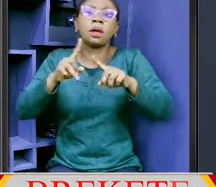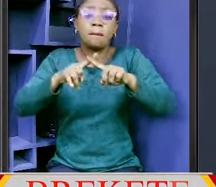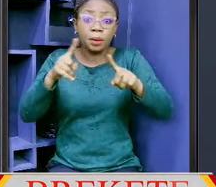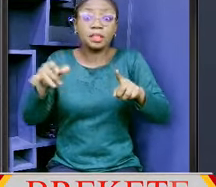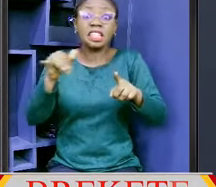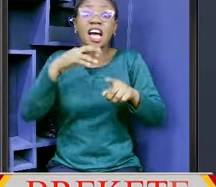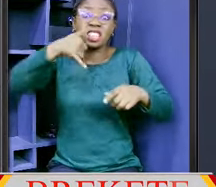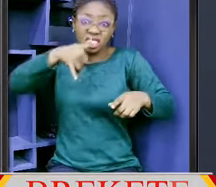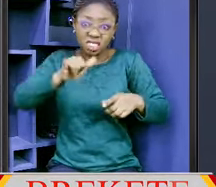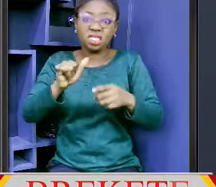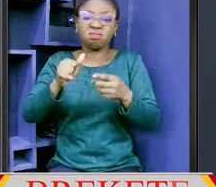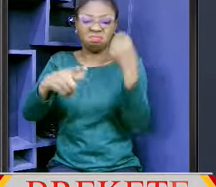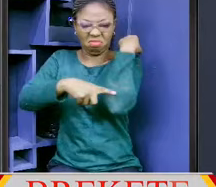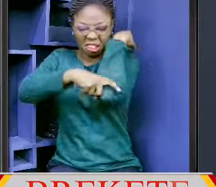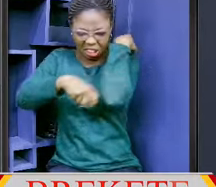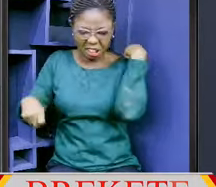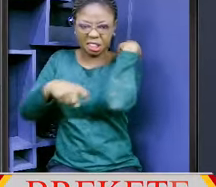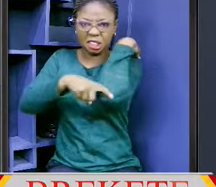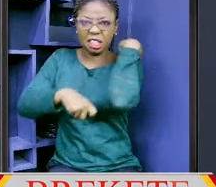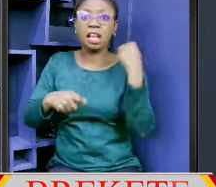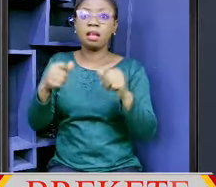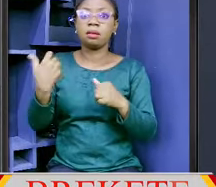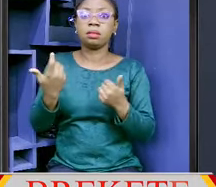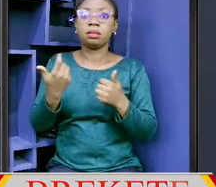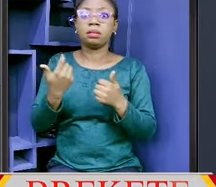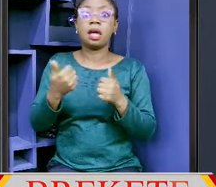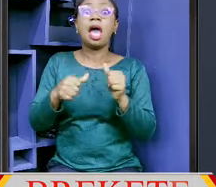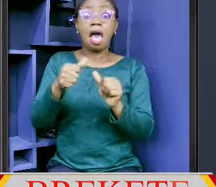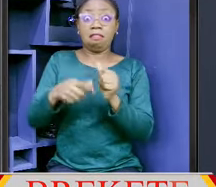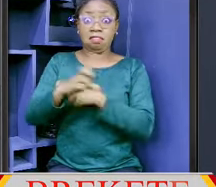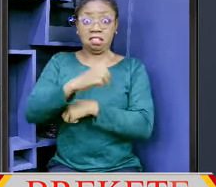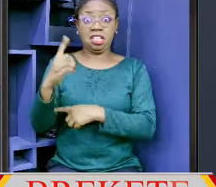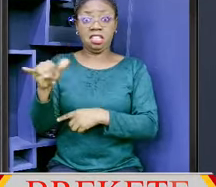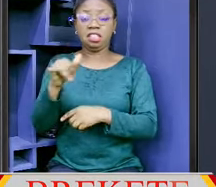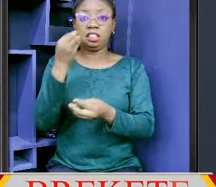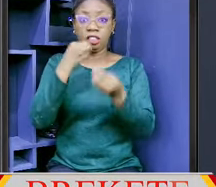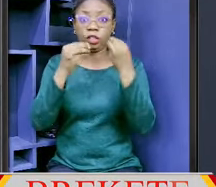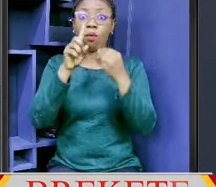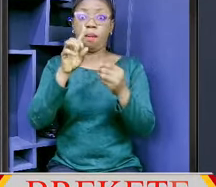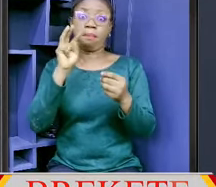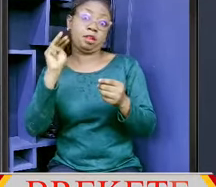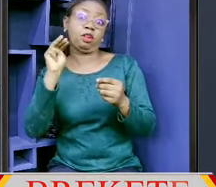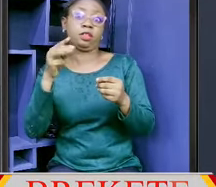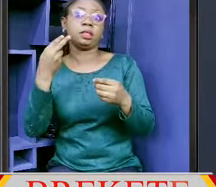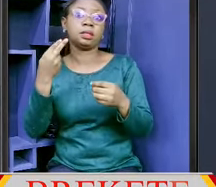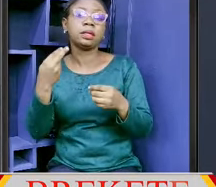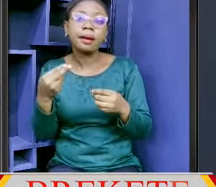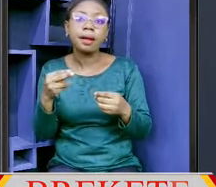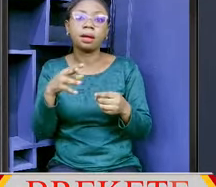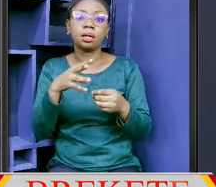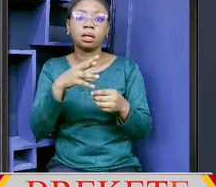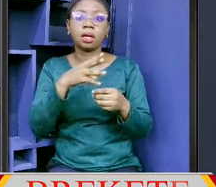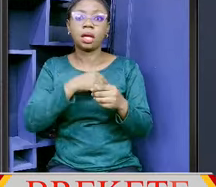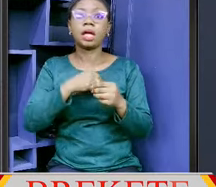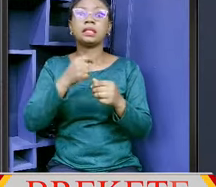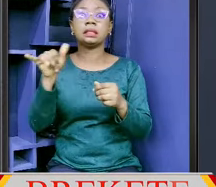Every day they chop 1 million naira and they live 100 years, the money still there.